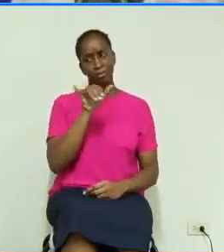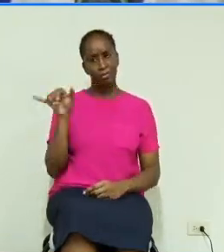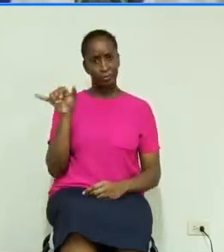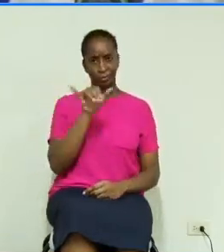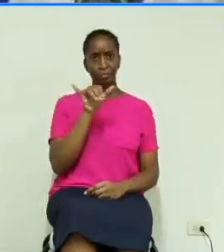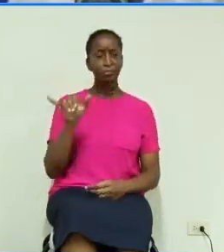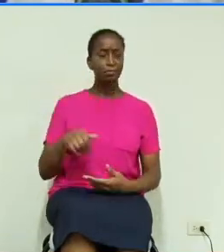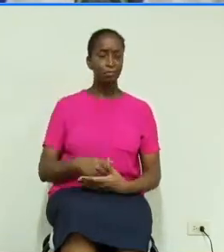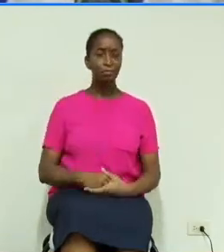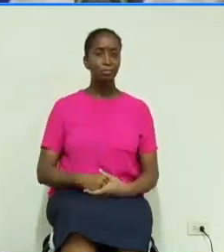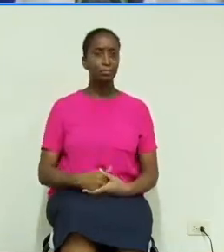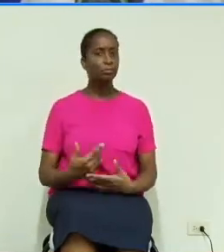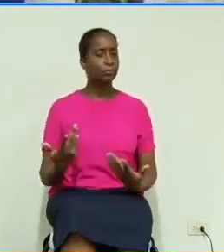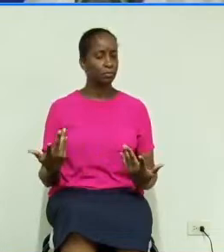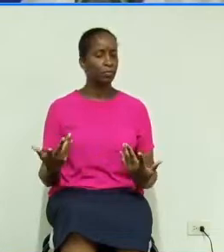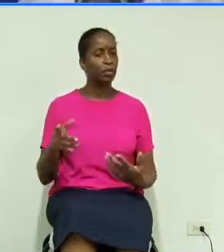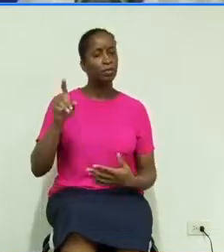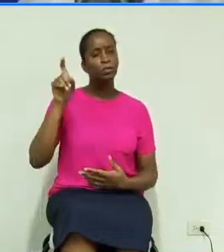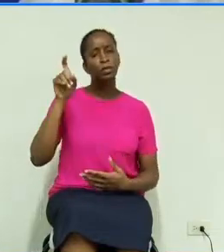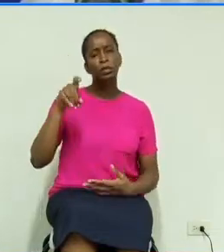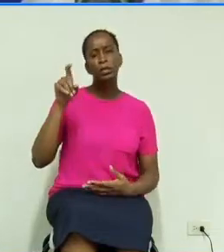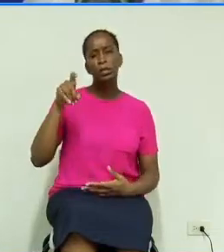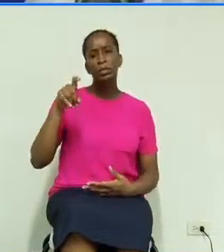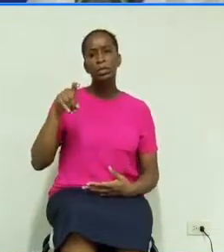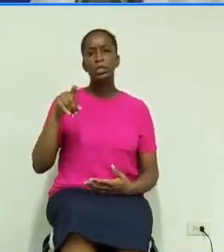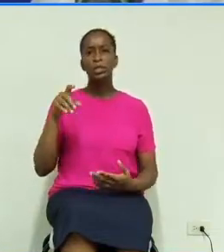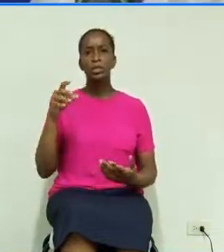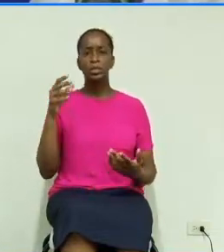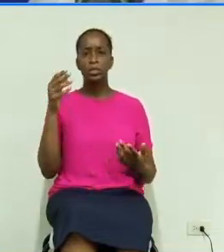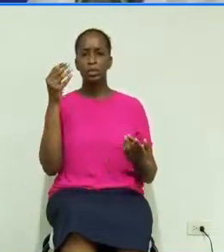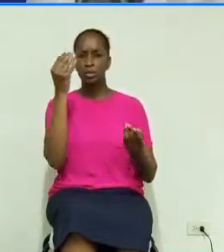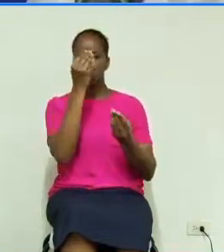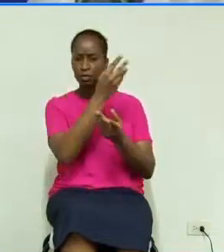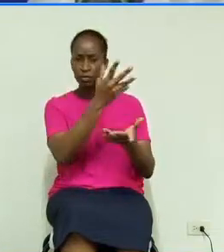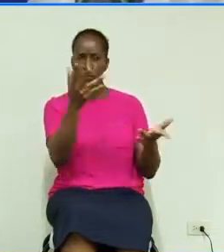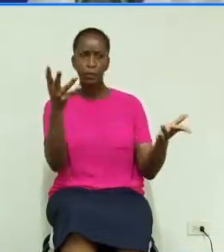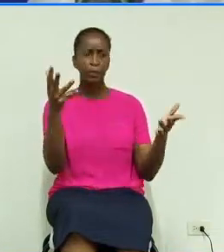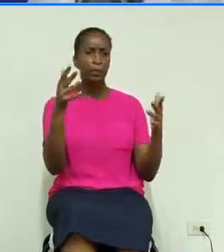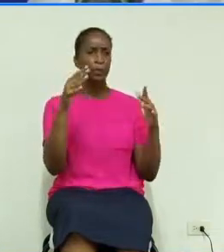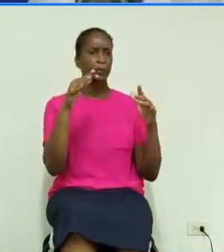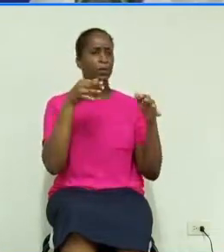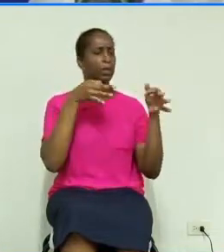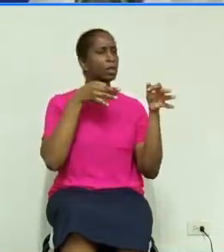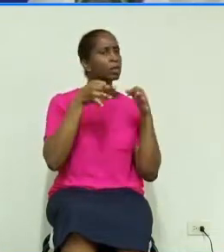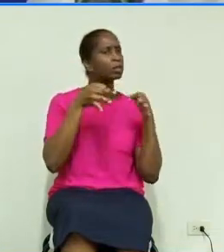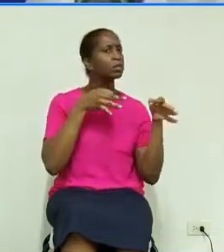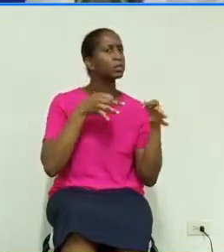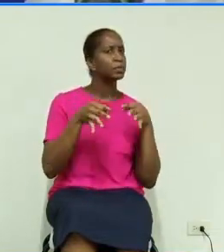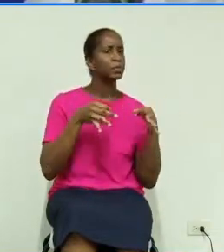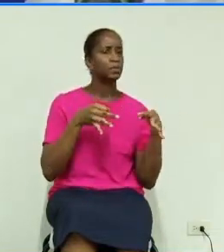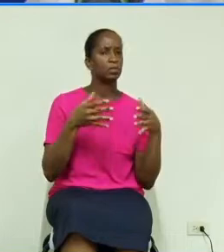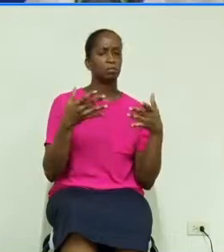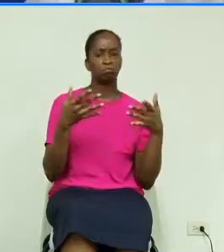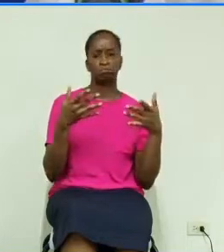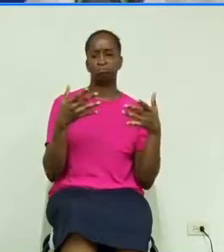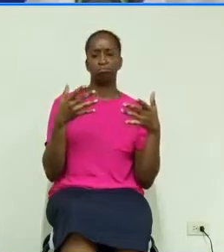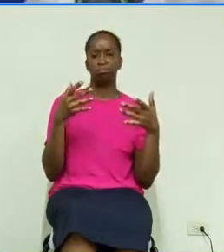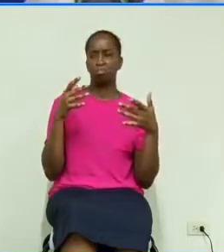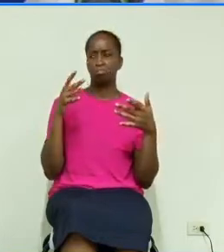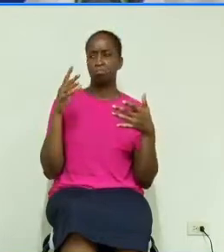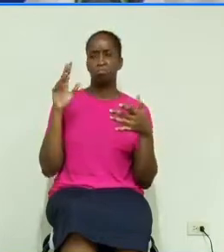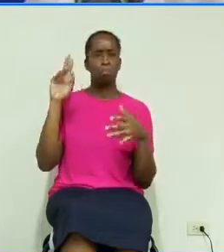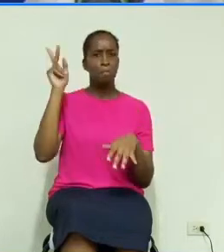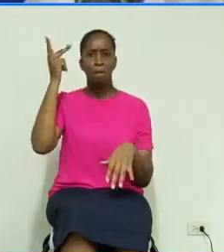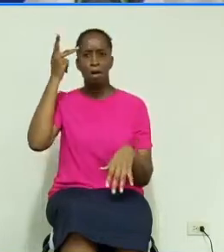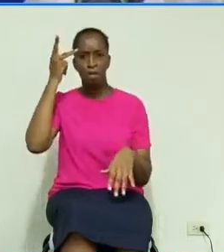to what exactly it is that we do and how often are we involved in the business of Parliament. And I think that